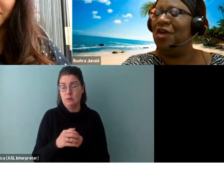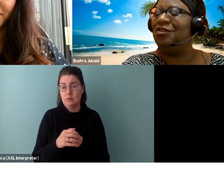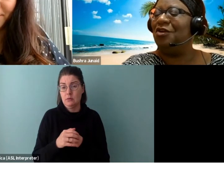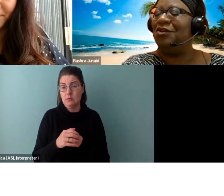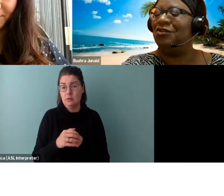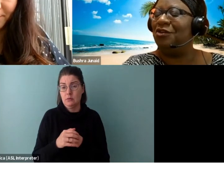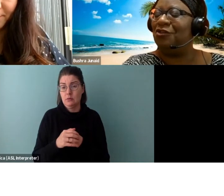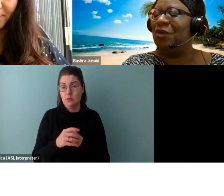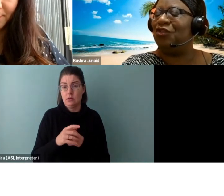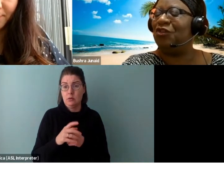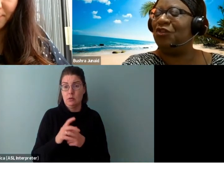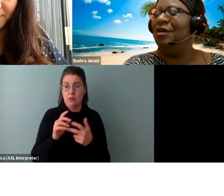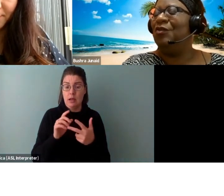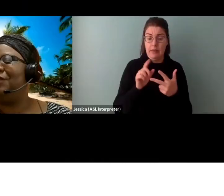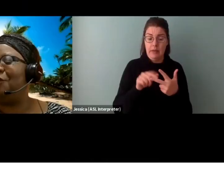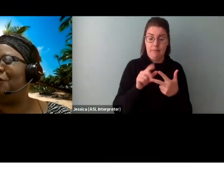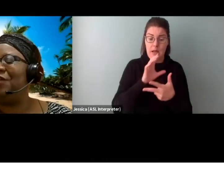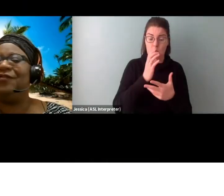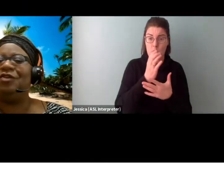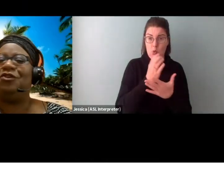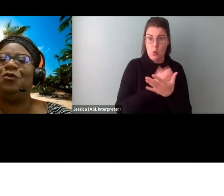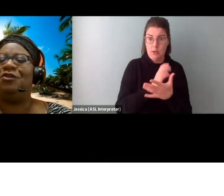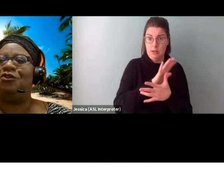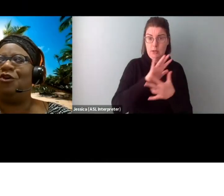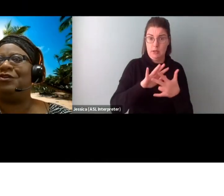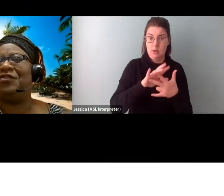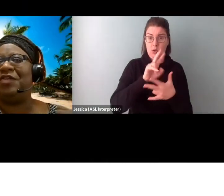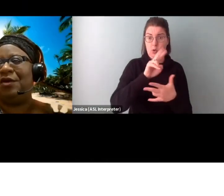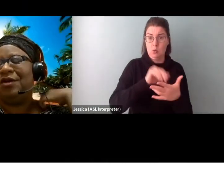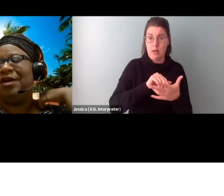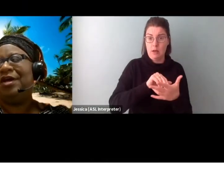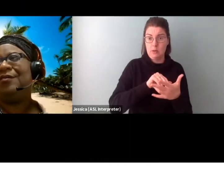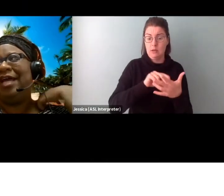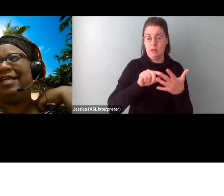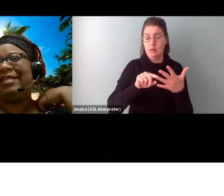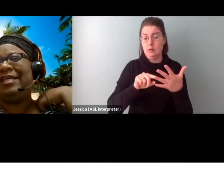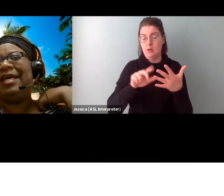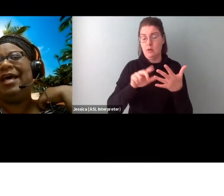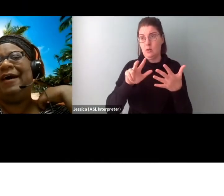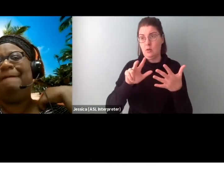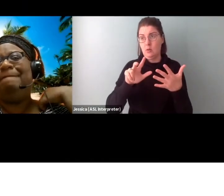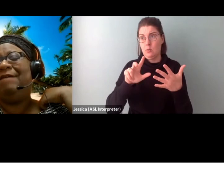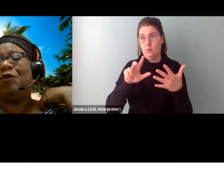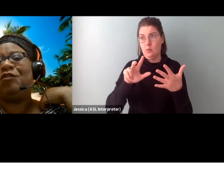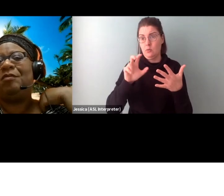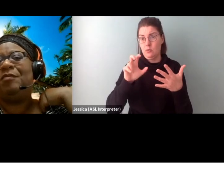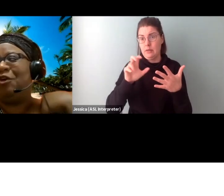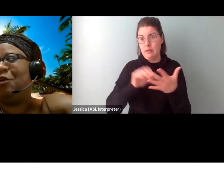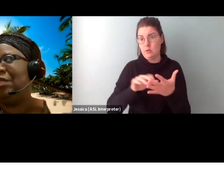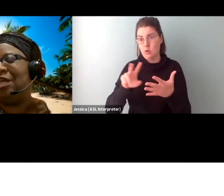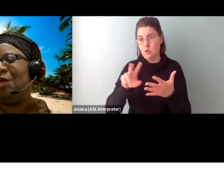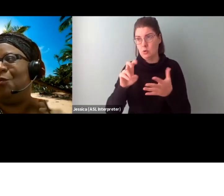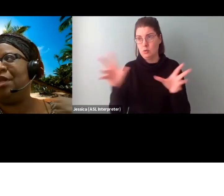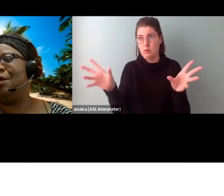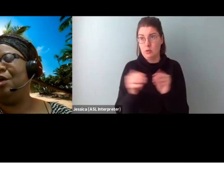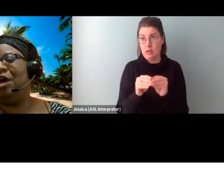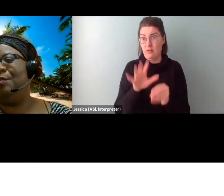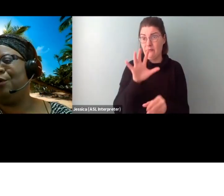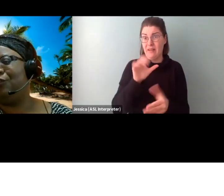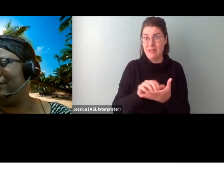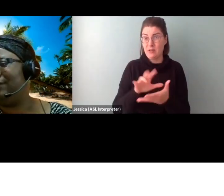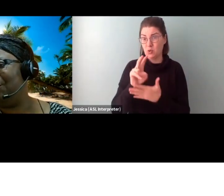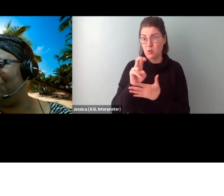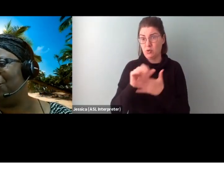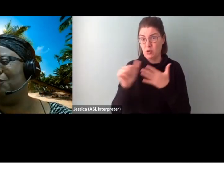sorry, $2,000 in our tuition, that's already $5,200 there, right? If there are some materials that I want to